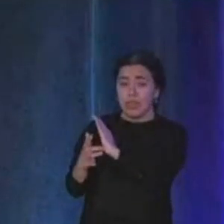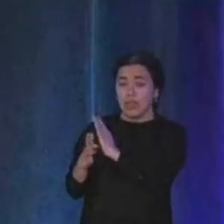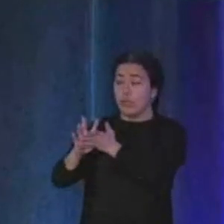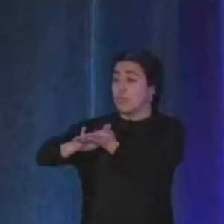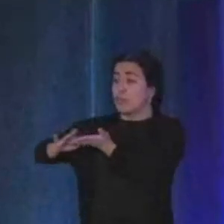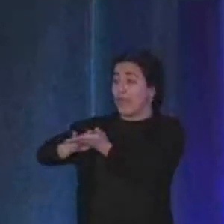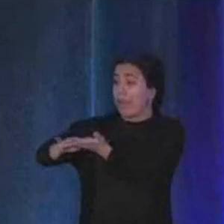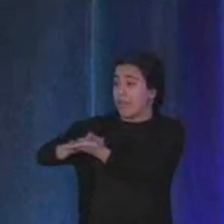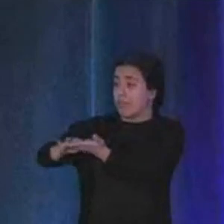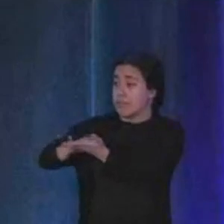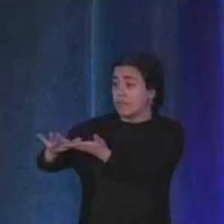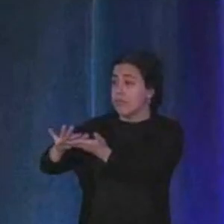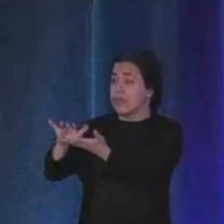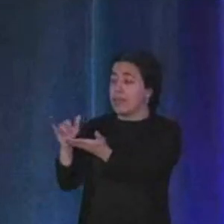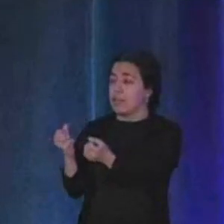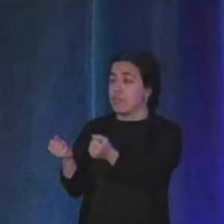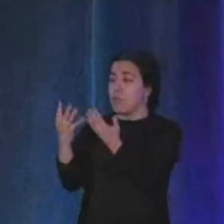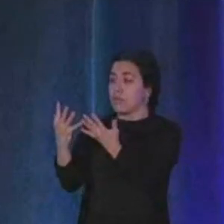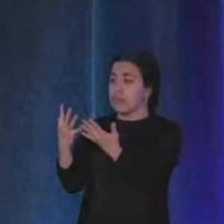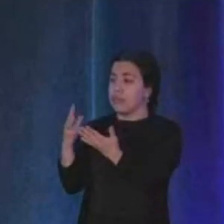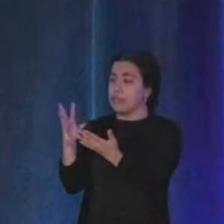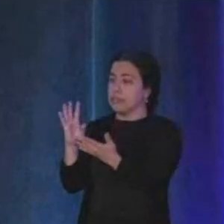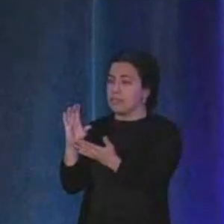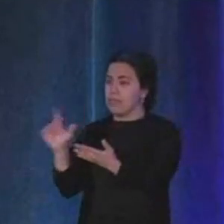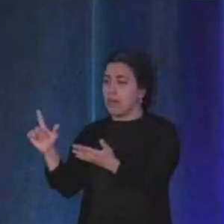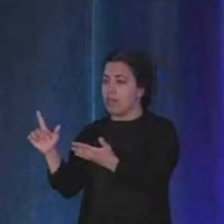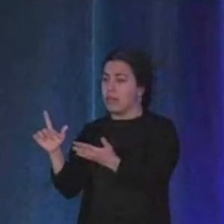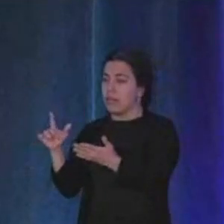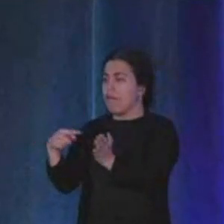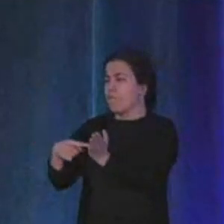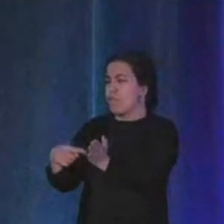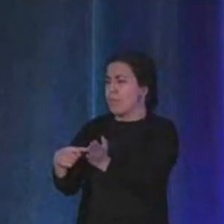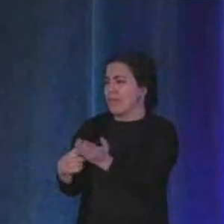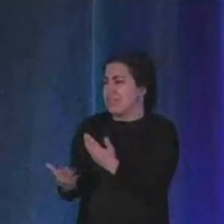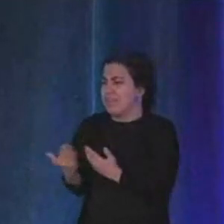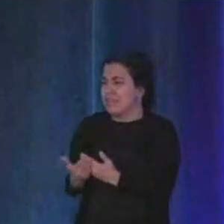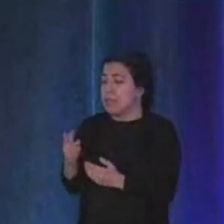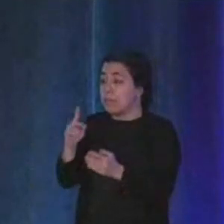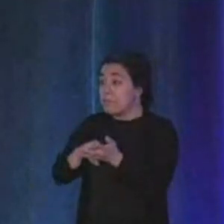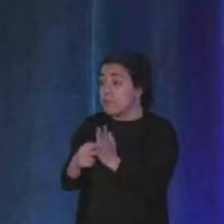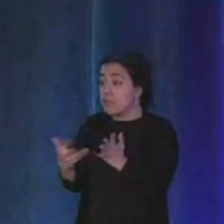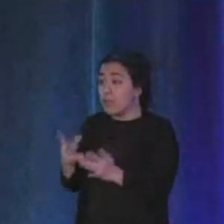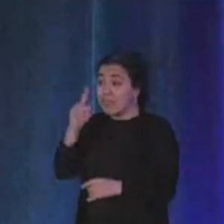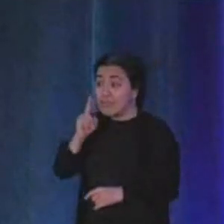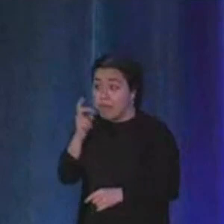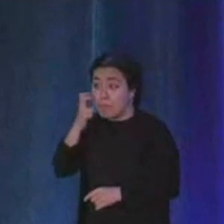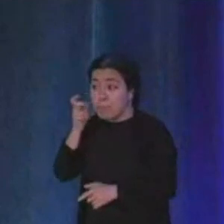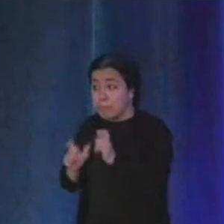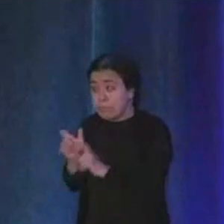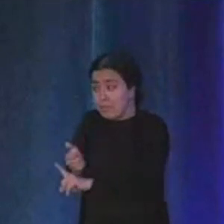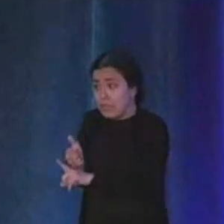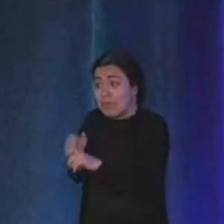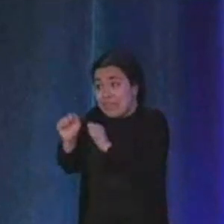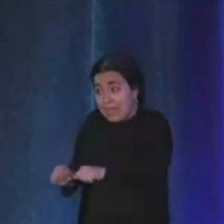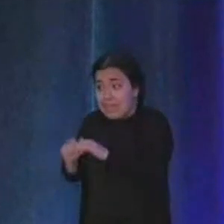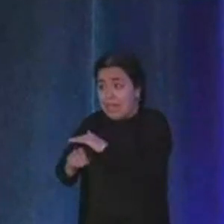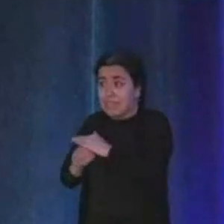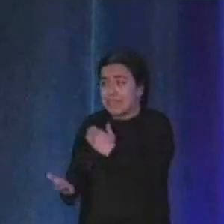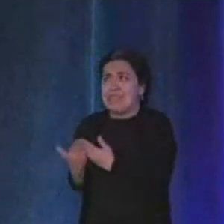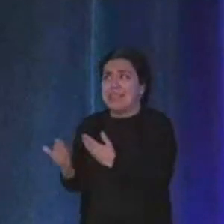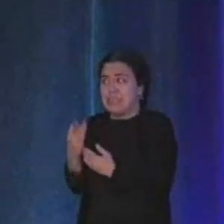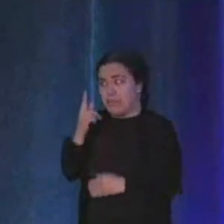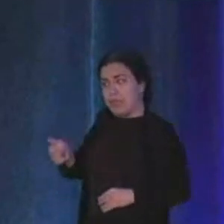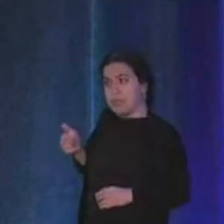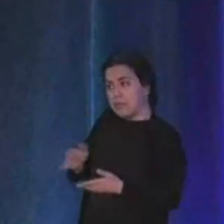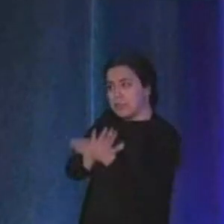like multi-cell that are becoming affordable. So deaf-blind people are probably gonna pretty accessibly easy make it easy for